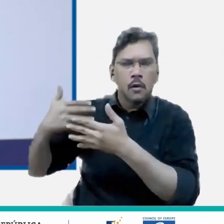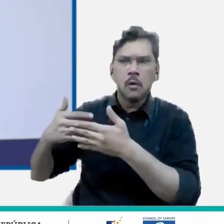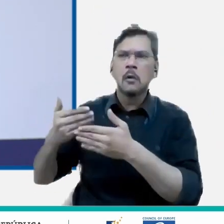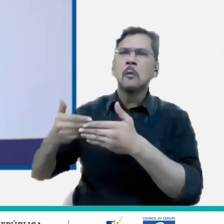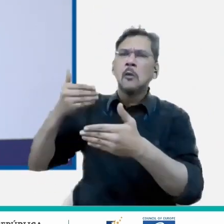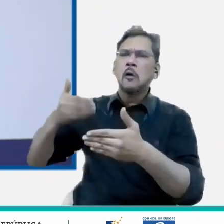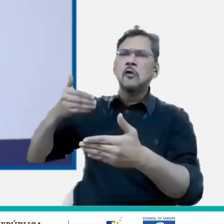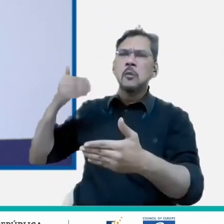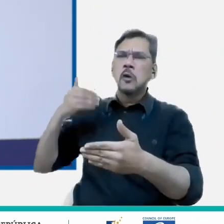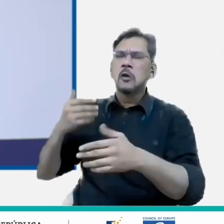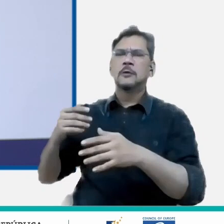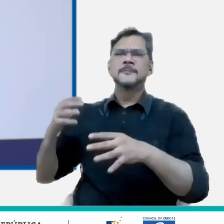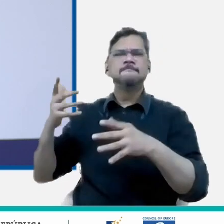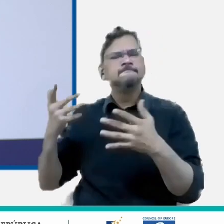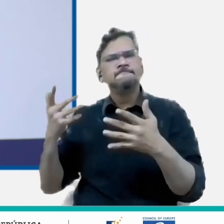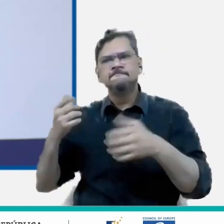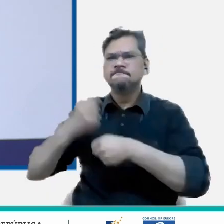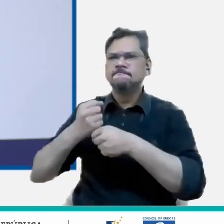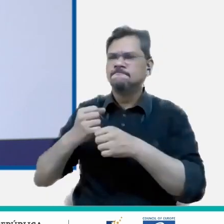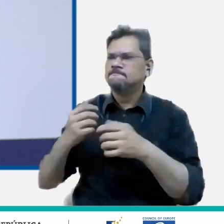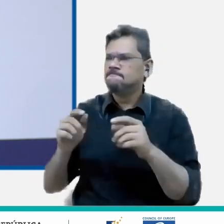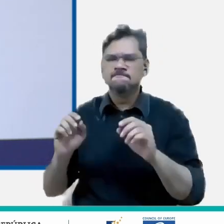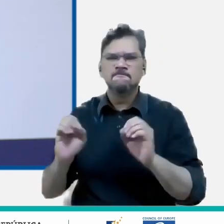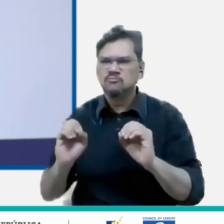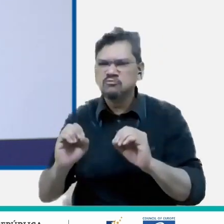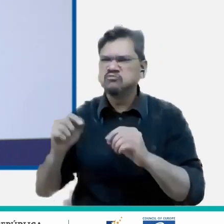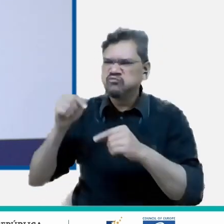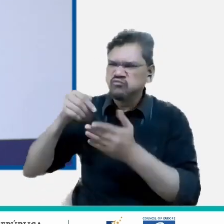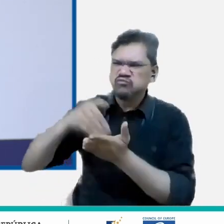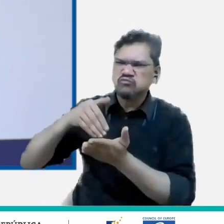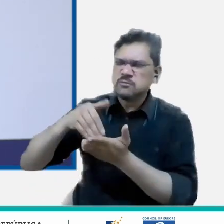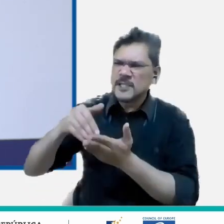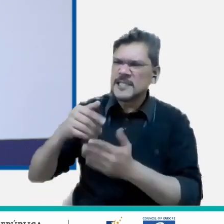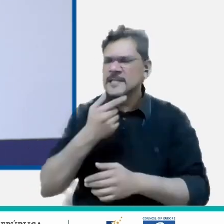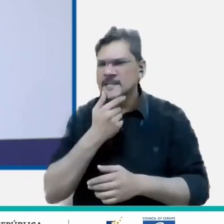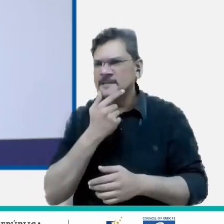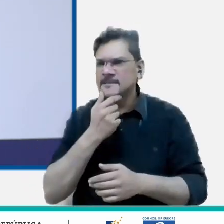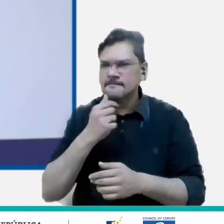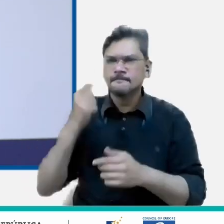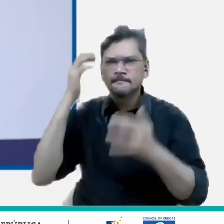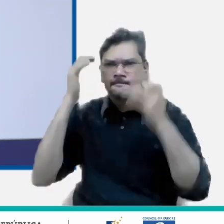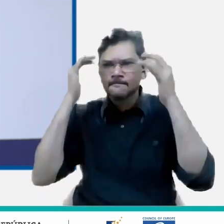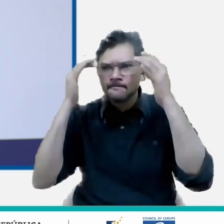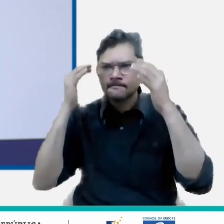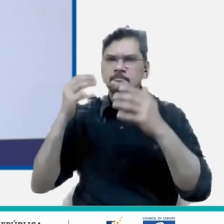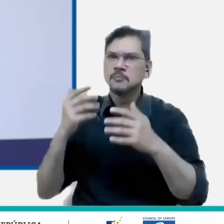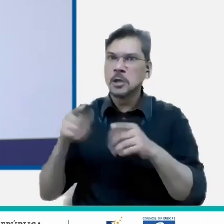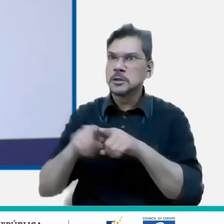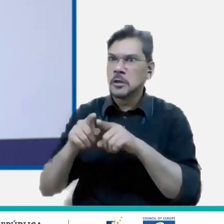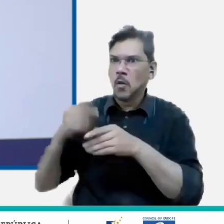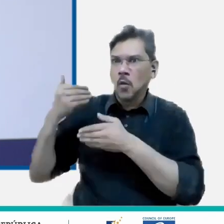the 5 years of experience of implementation of Sendai framework and the roadmap for 2015 to